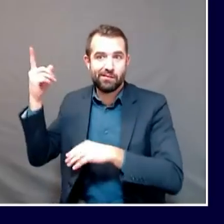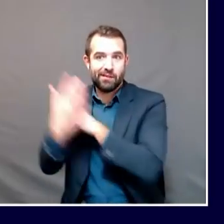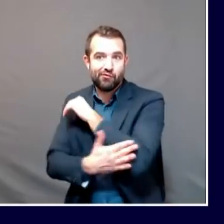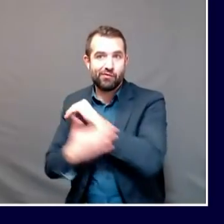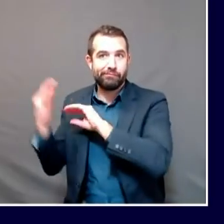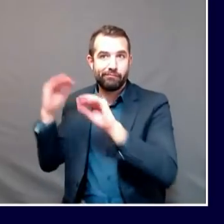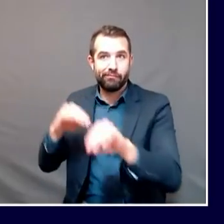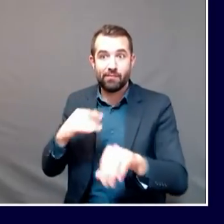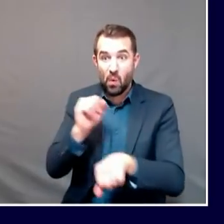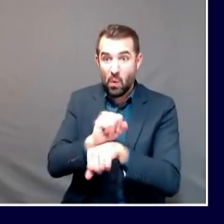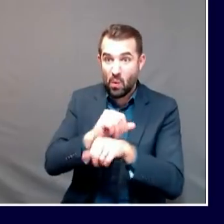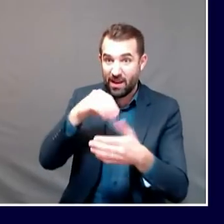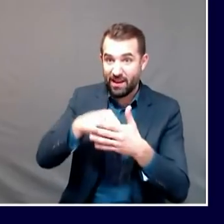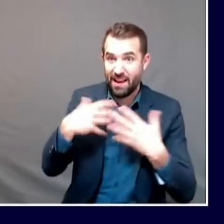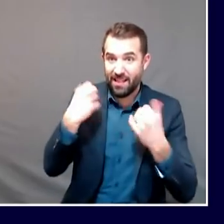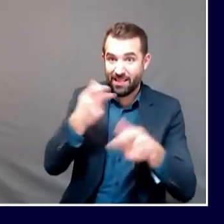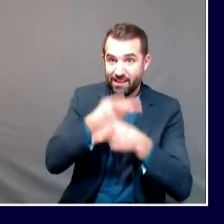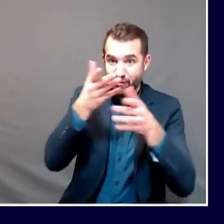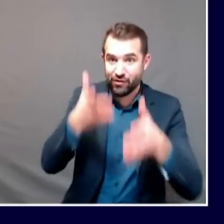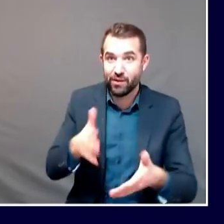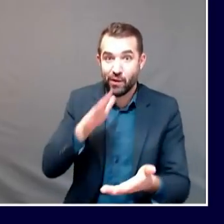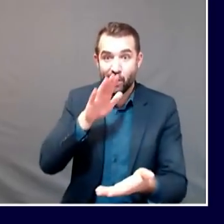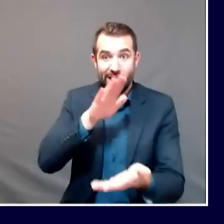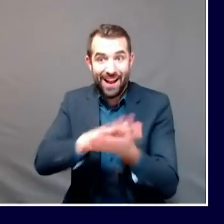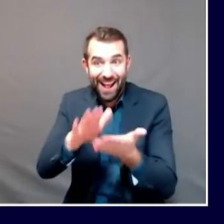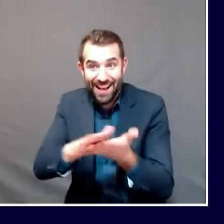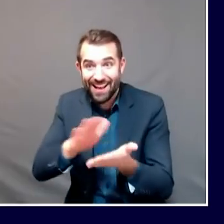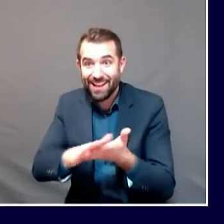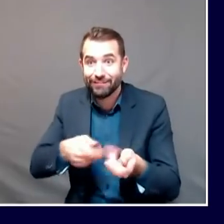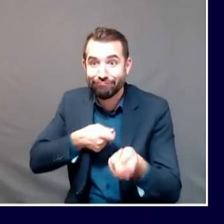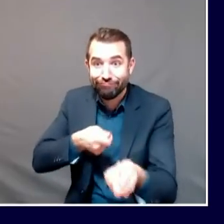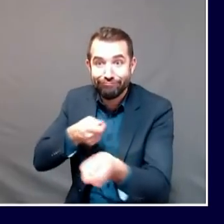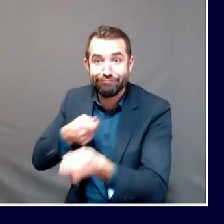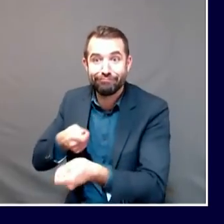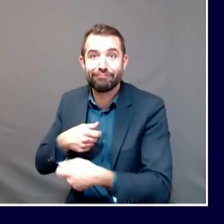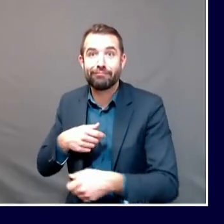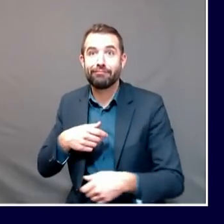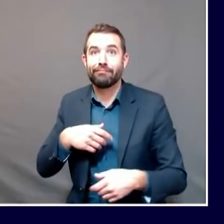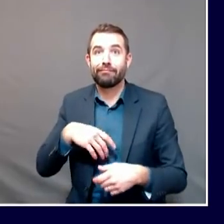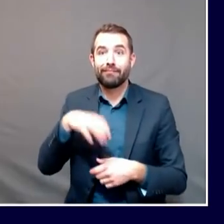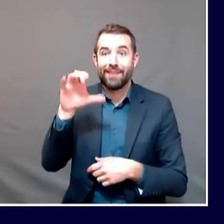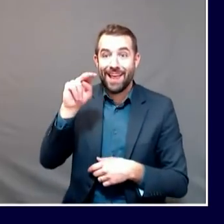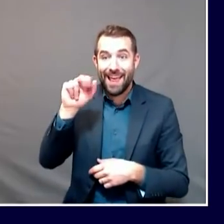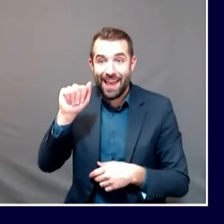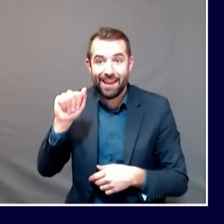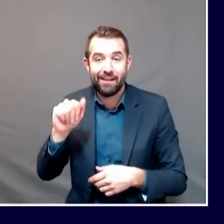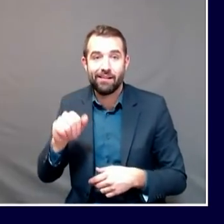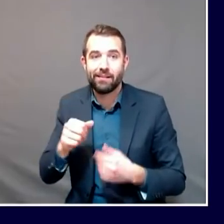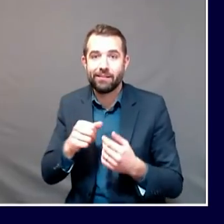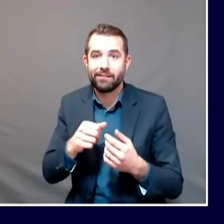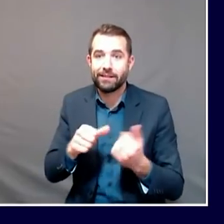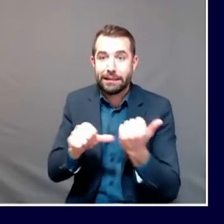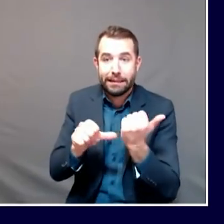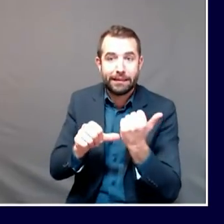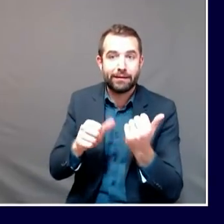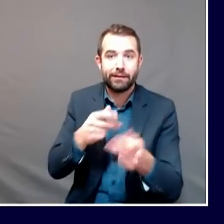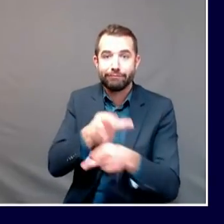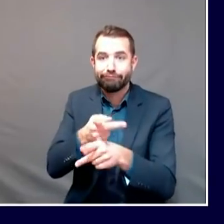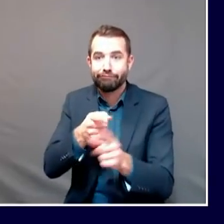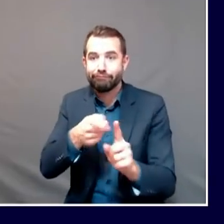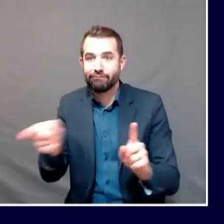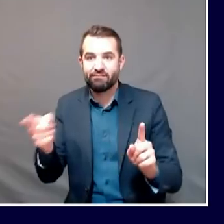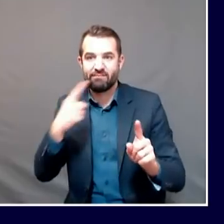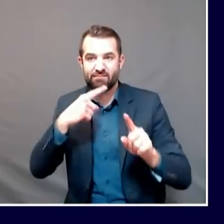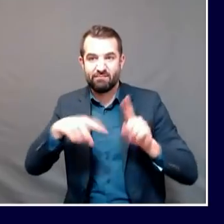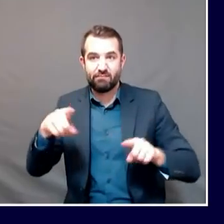large employer of those groups. Similarly, when we get to phase 1B, essential or frontline workers, across